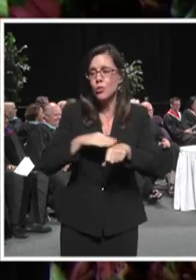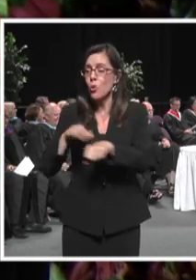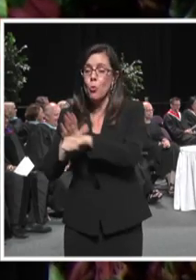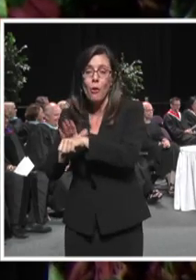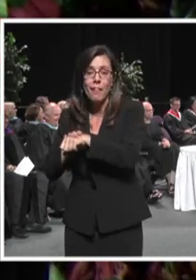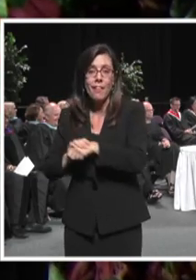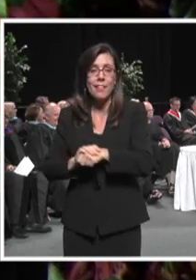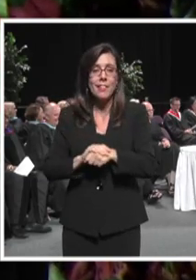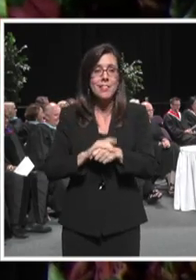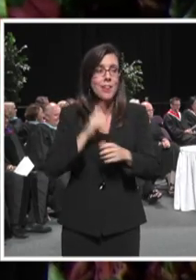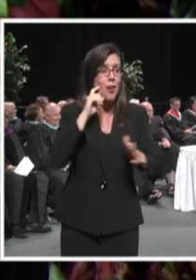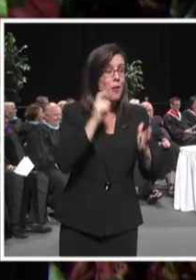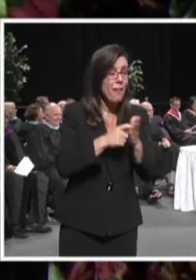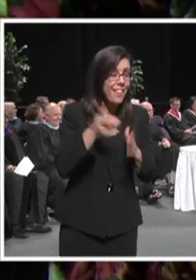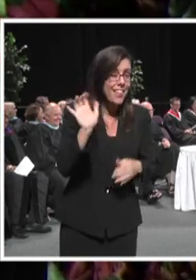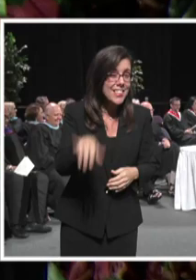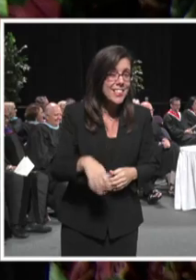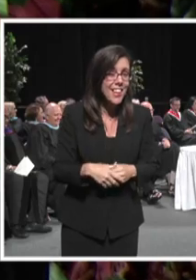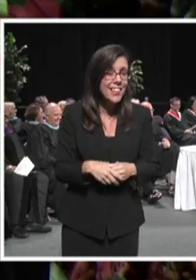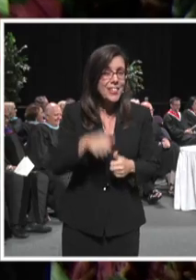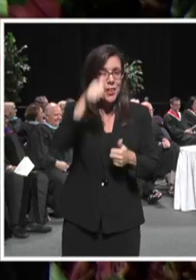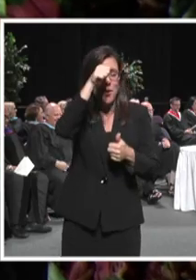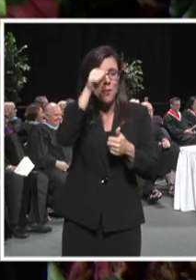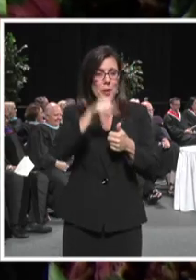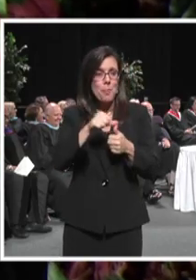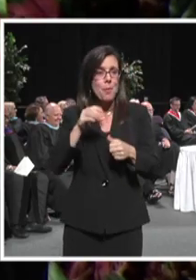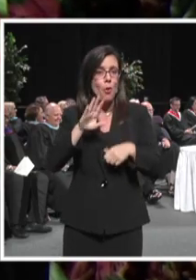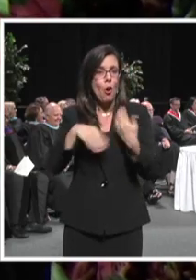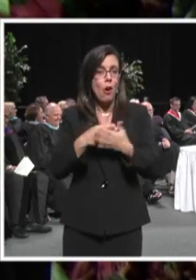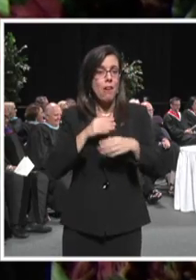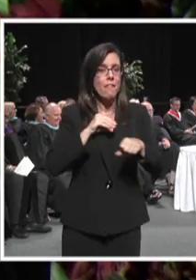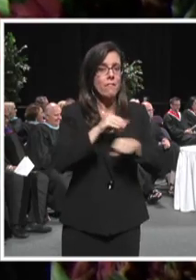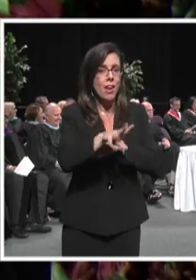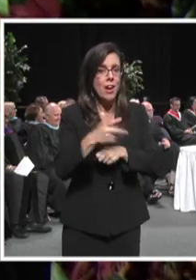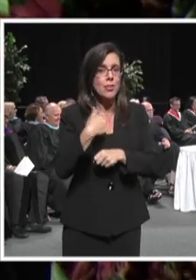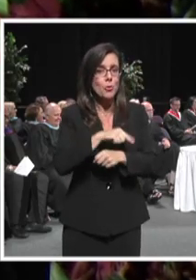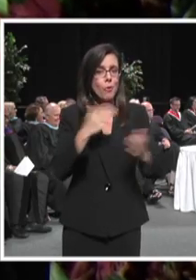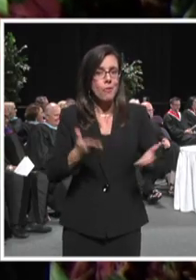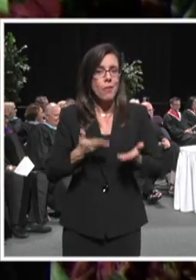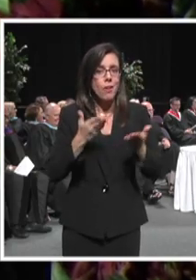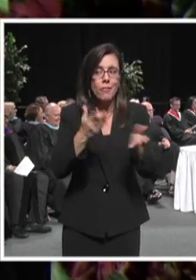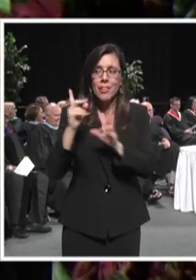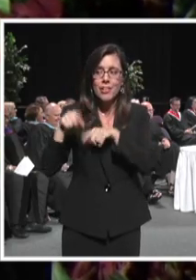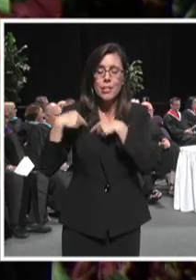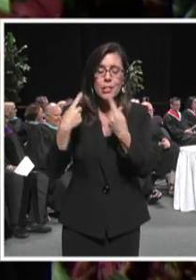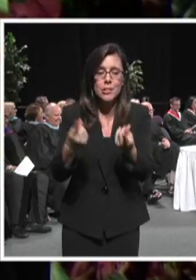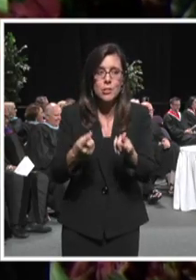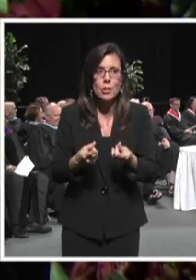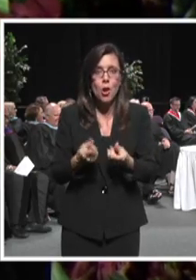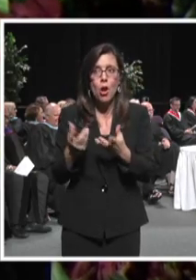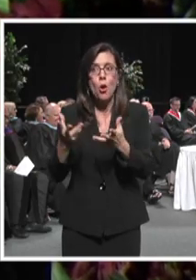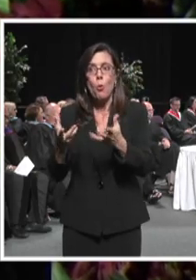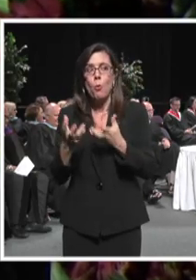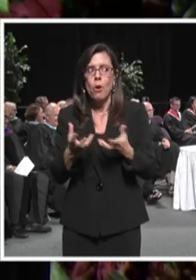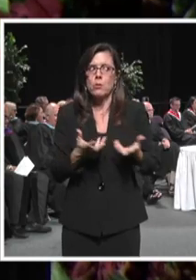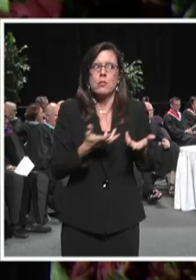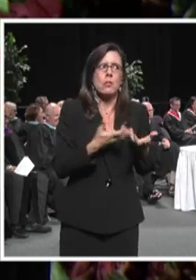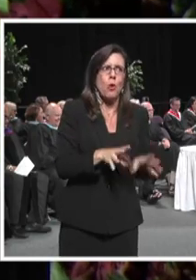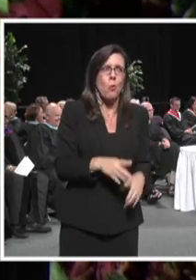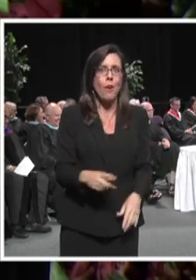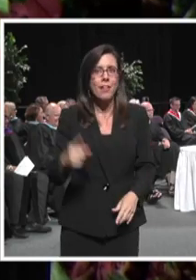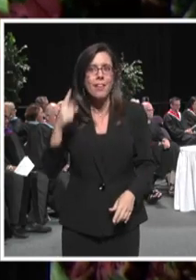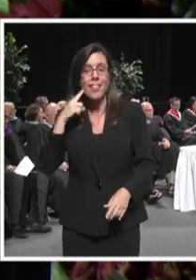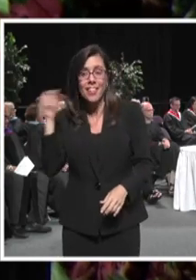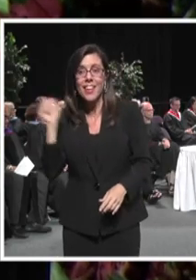warnings. Recognize that? Remembering the advice that we've offered you all these years, wanted and unwanted, listened